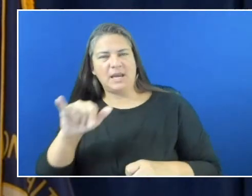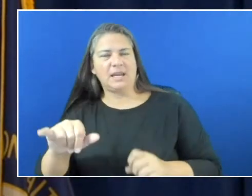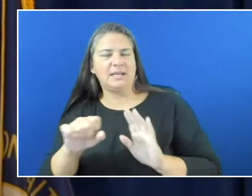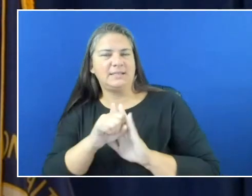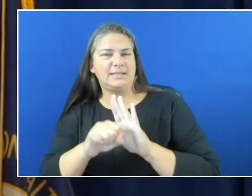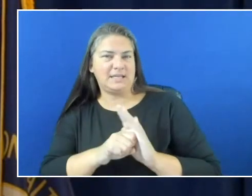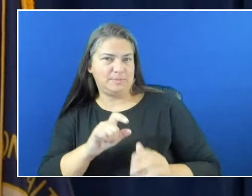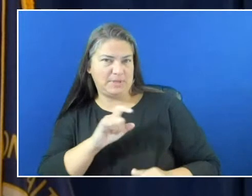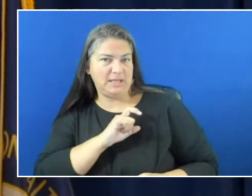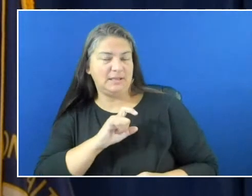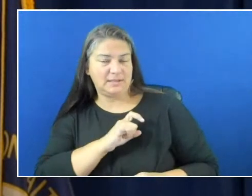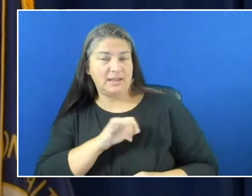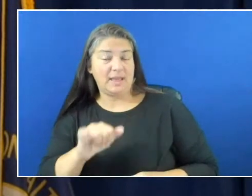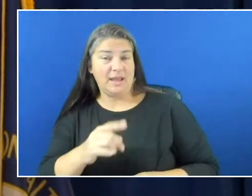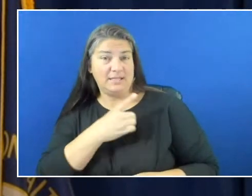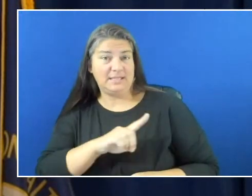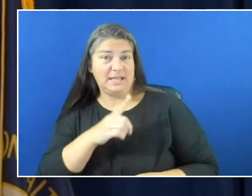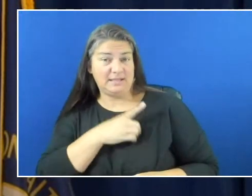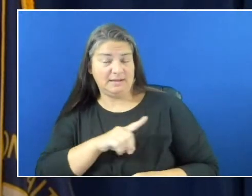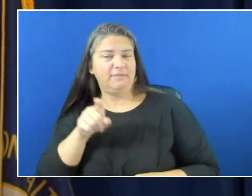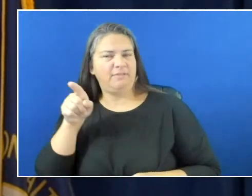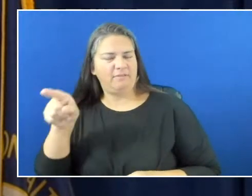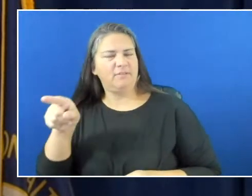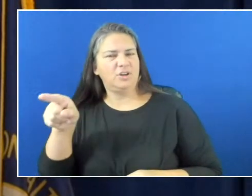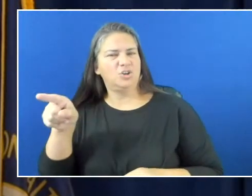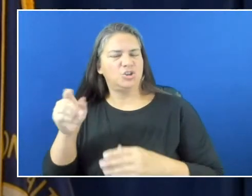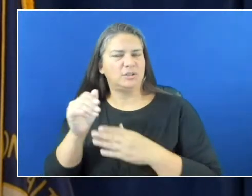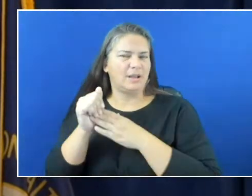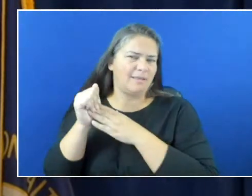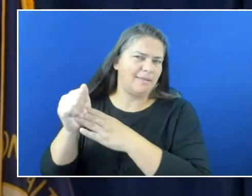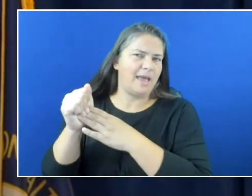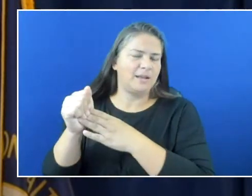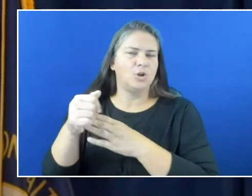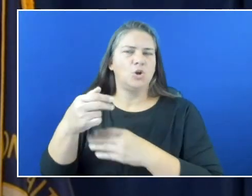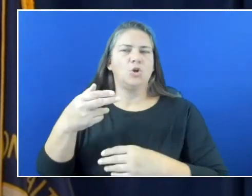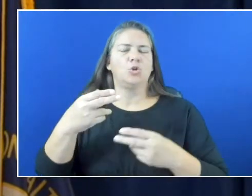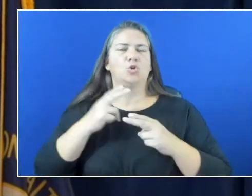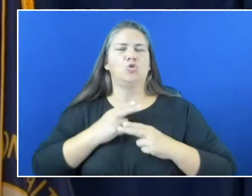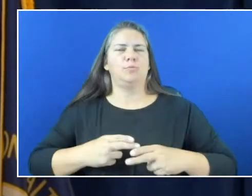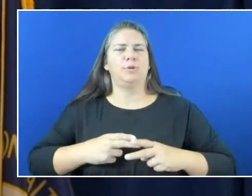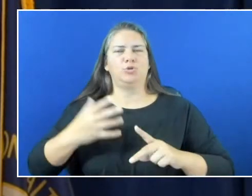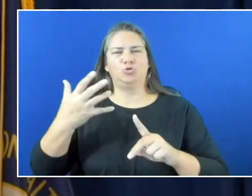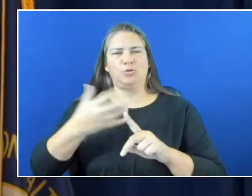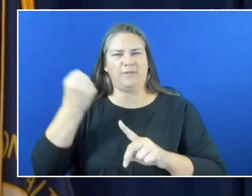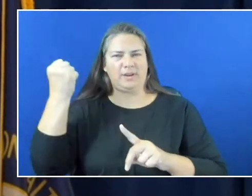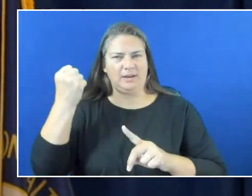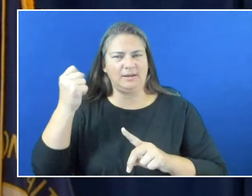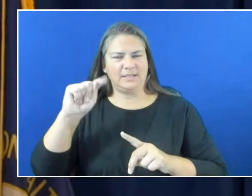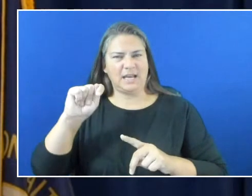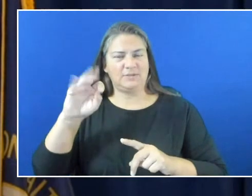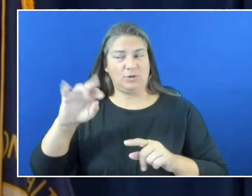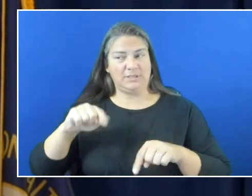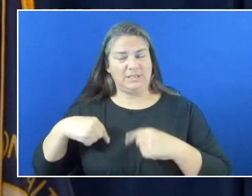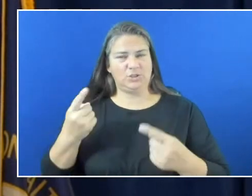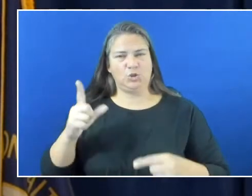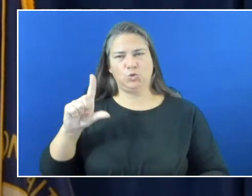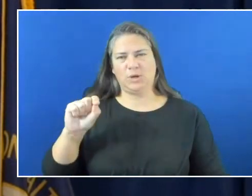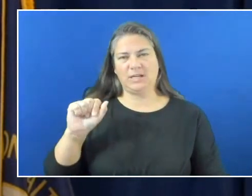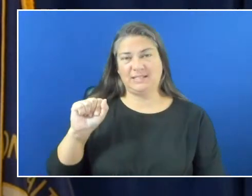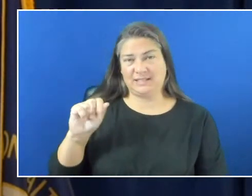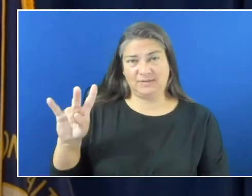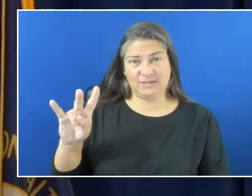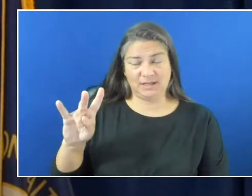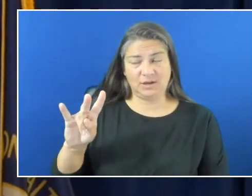the KSP Human Trafficking Task Force since 2017. Her efforts in